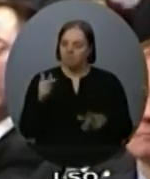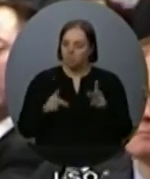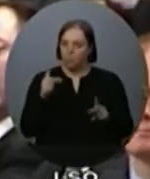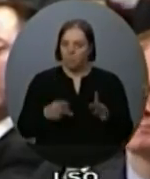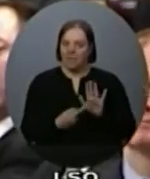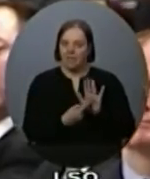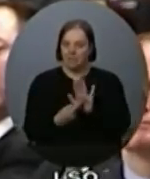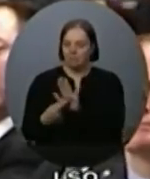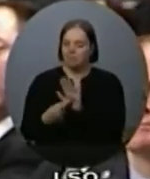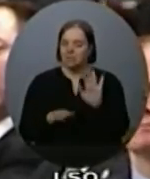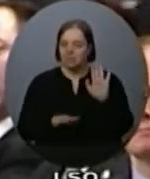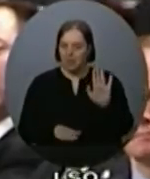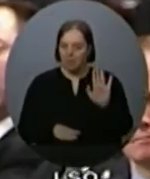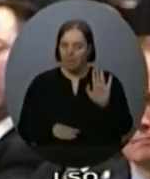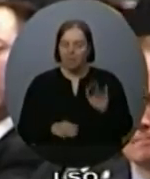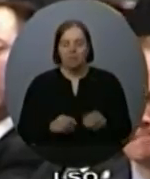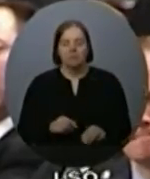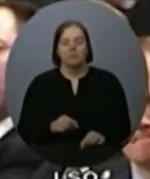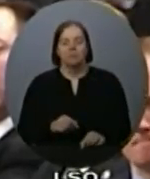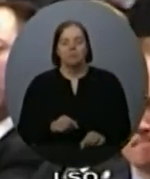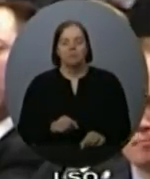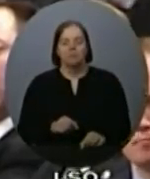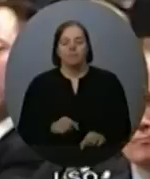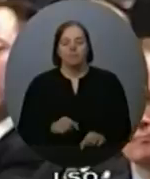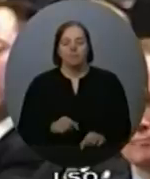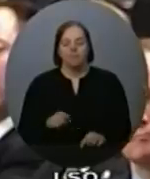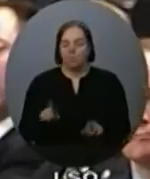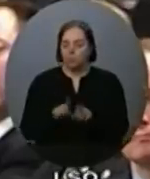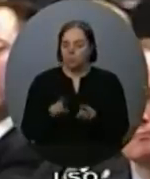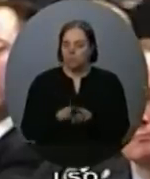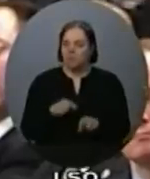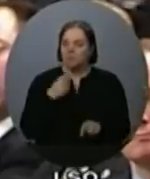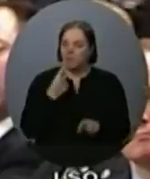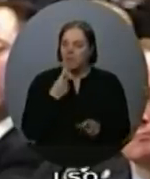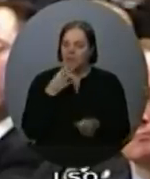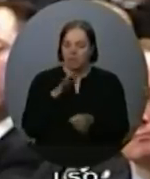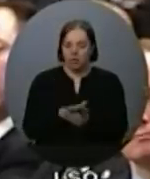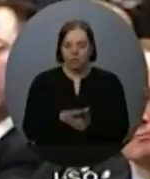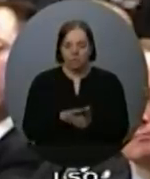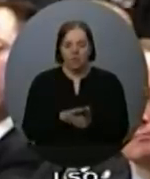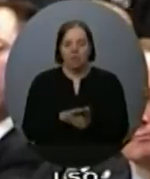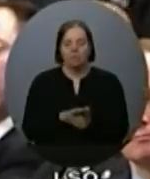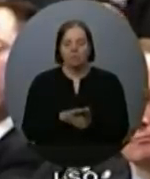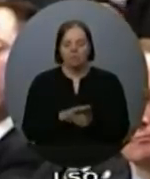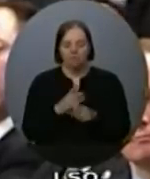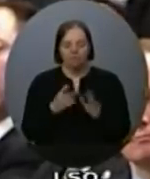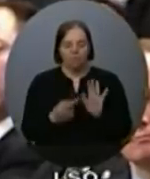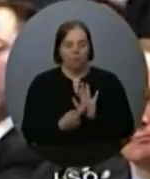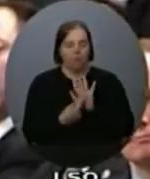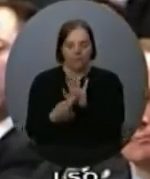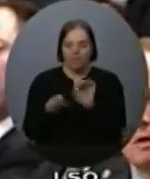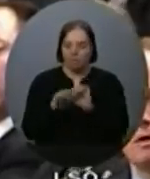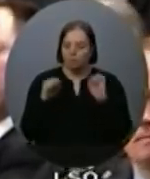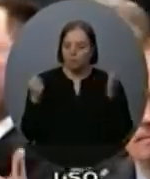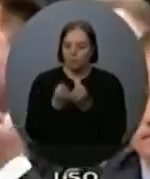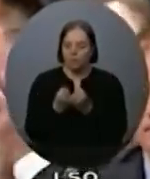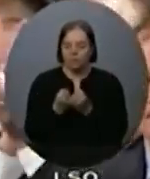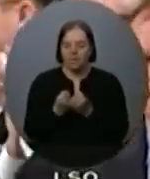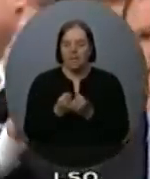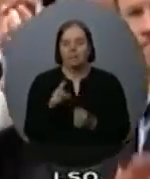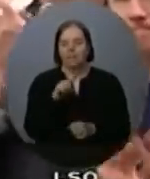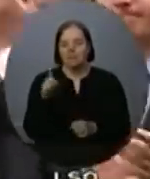underscores our belief in social cohesion and such democratic values as the equality of men and women and our equality before the law.